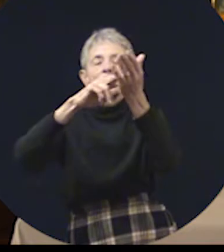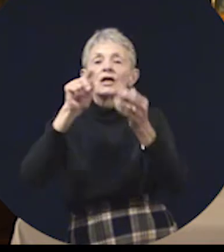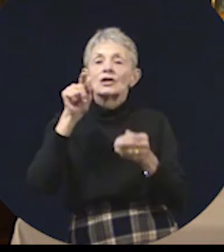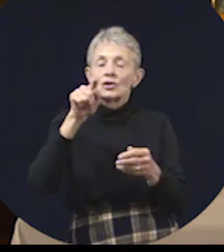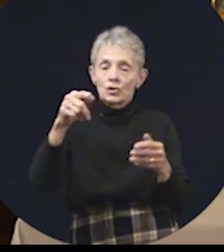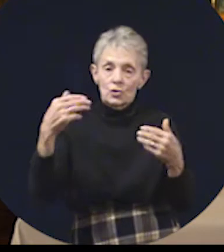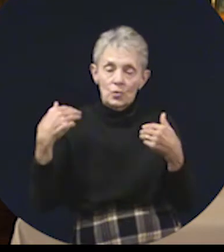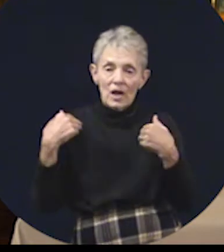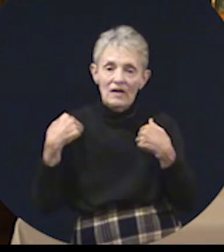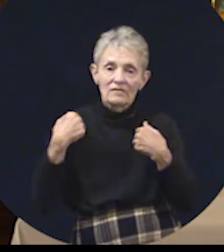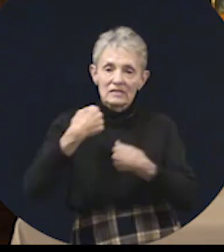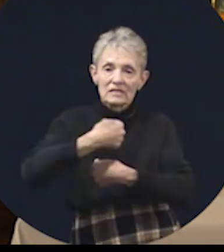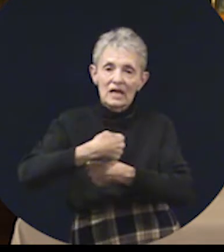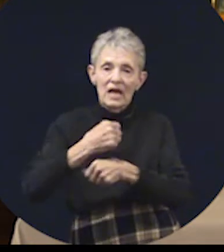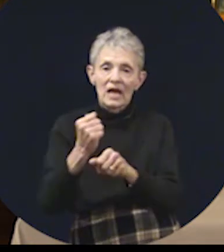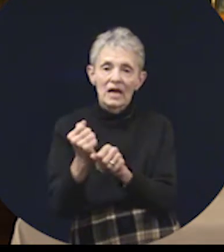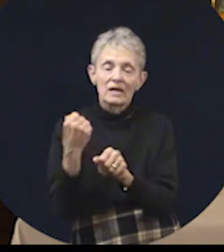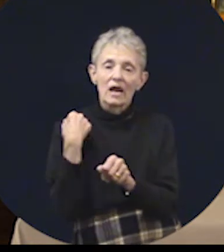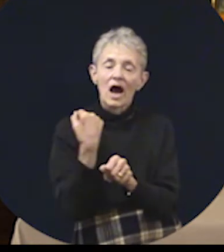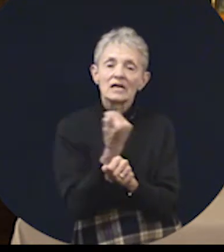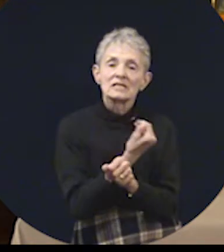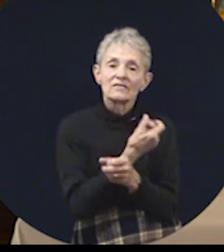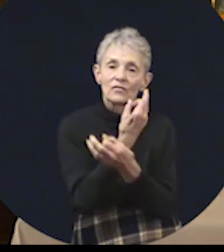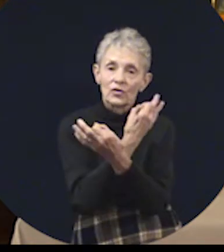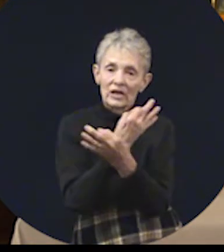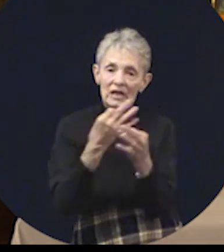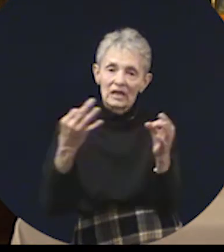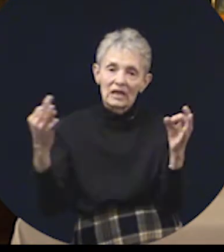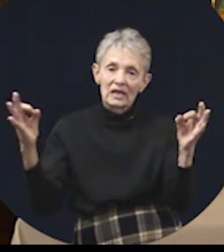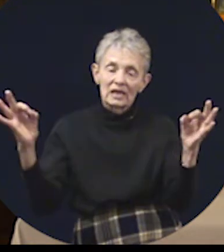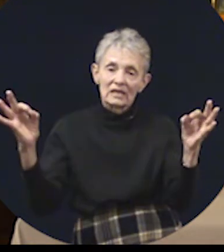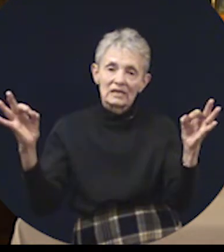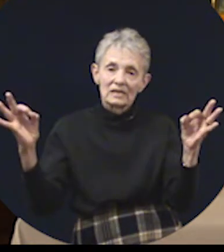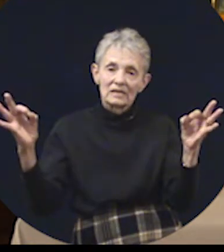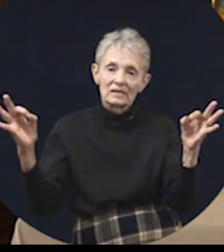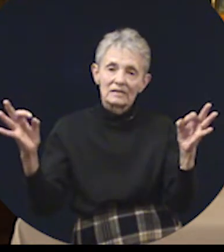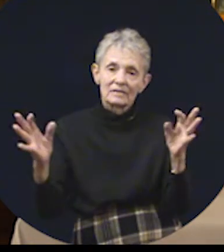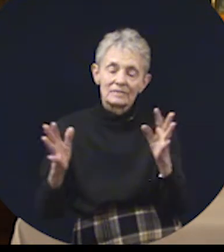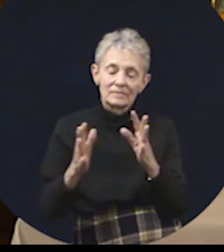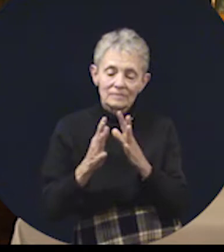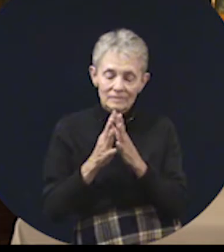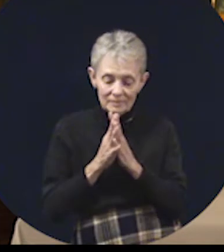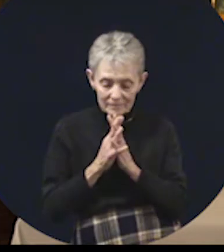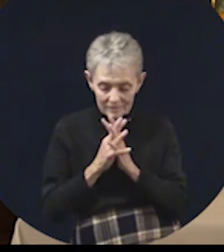resurrection you have set us free.